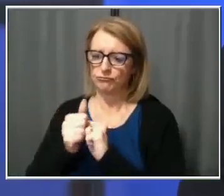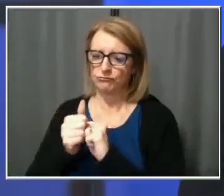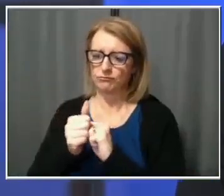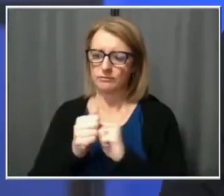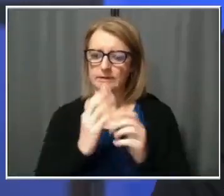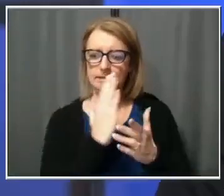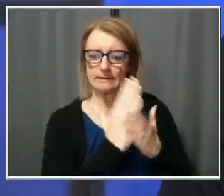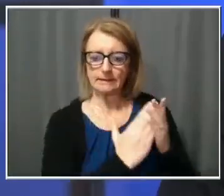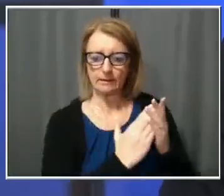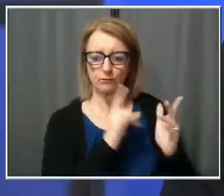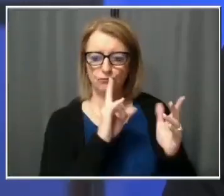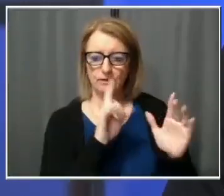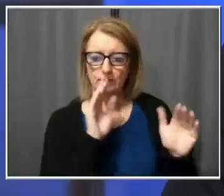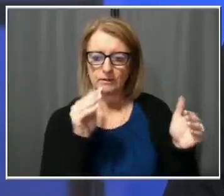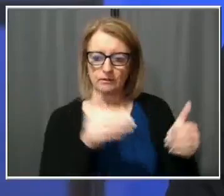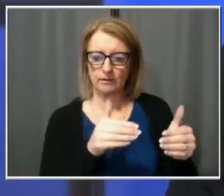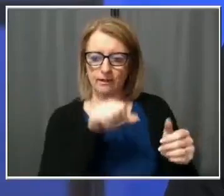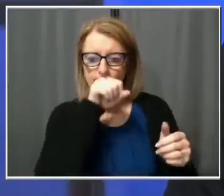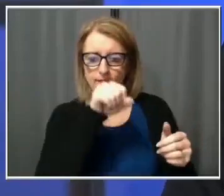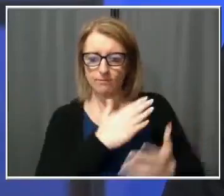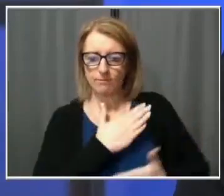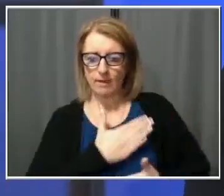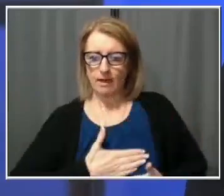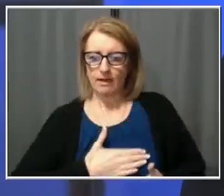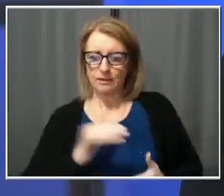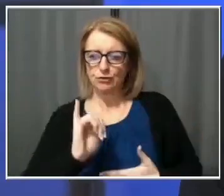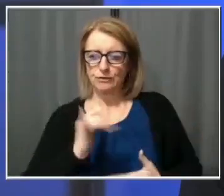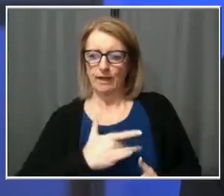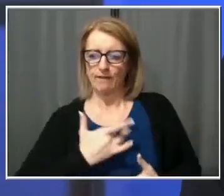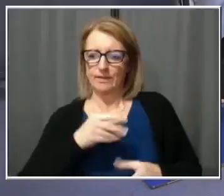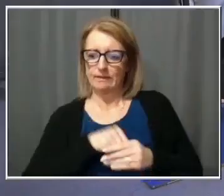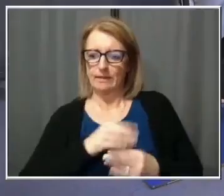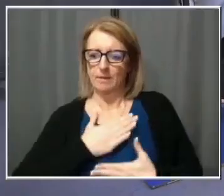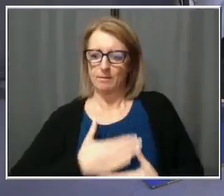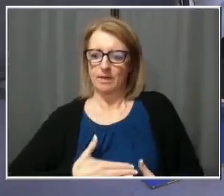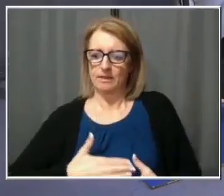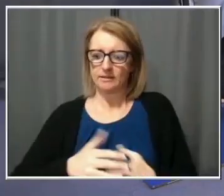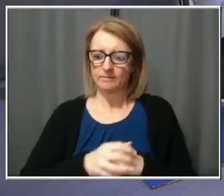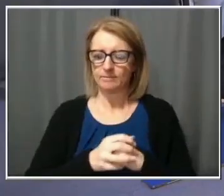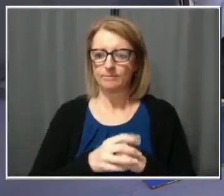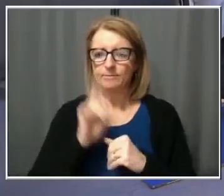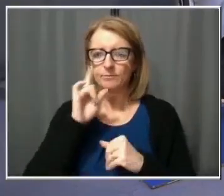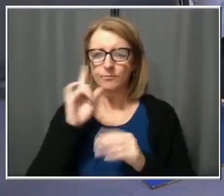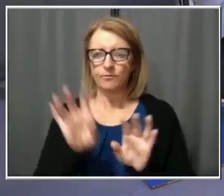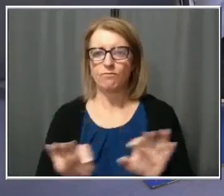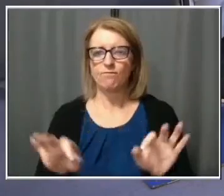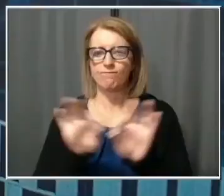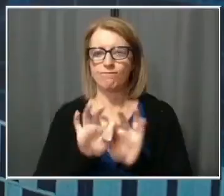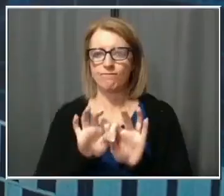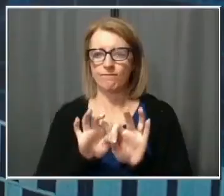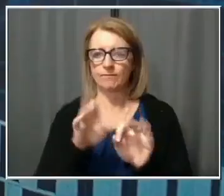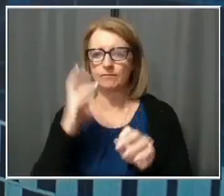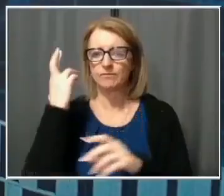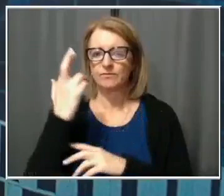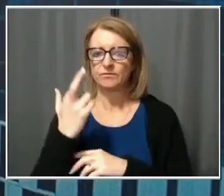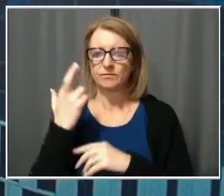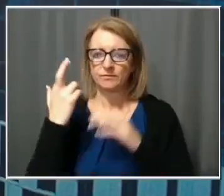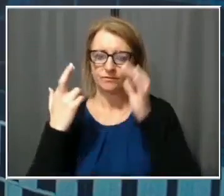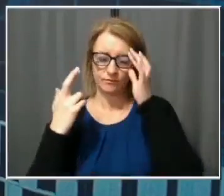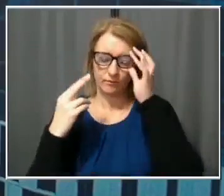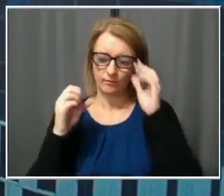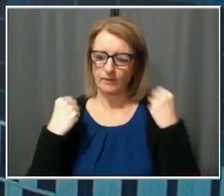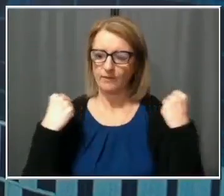when I really do want to love my body and how I feel in my body. And I think it's important to realize that fitness is not a